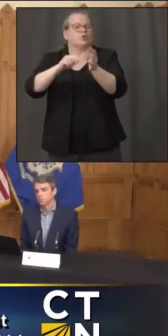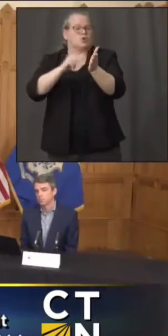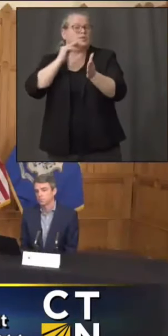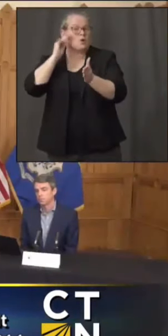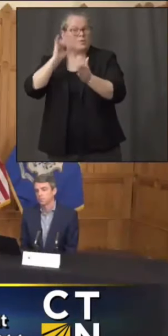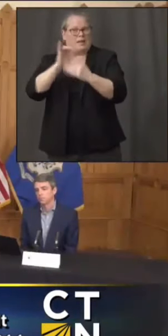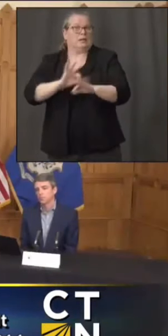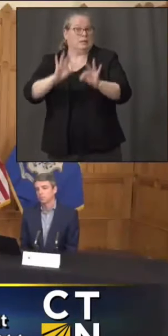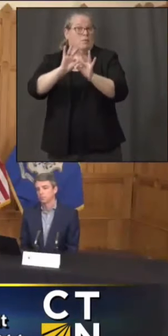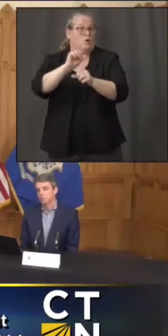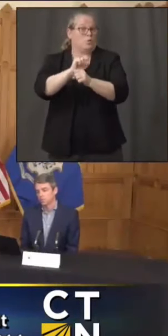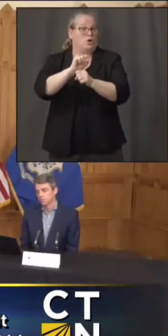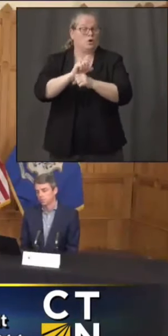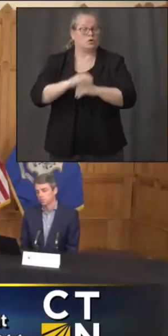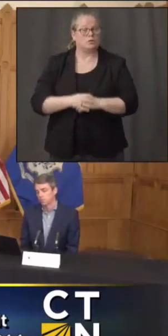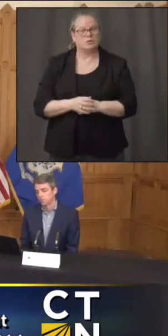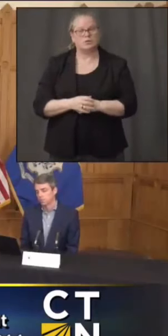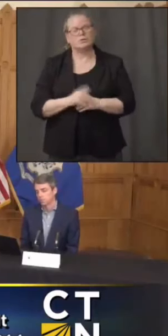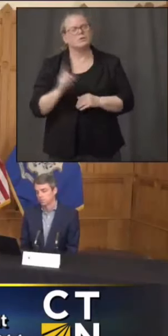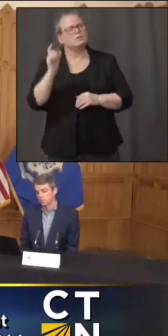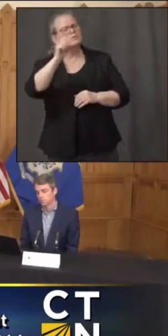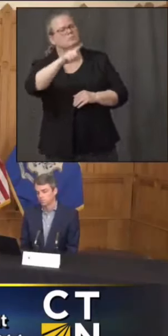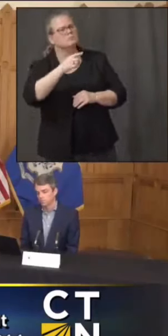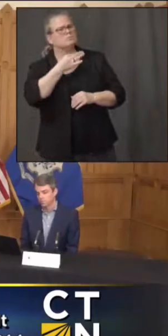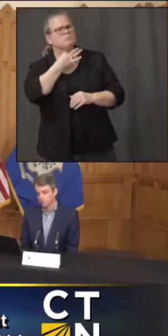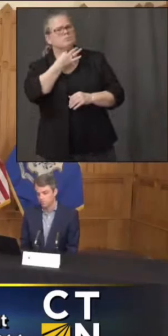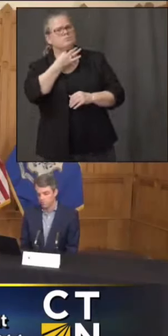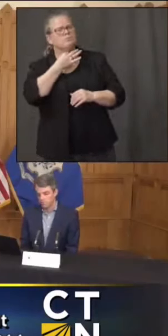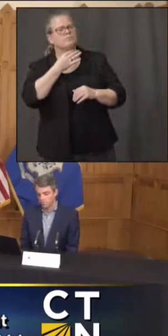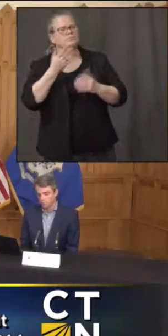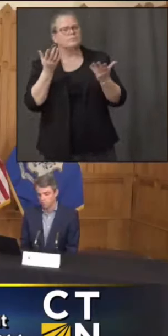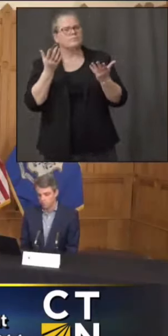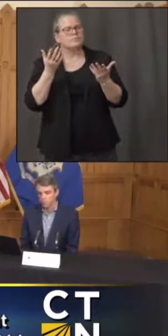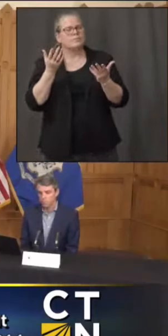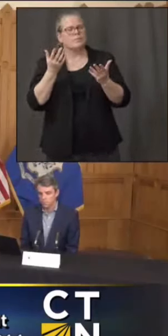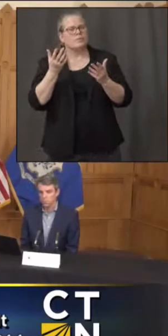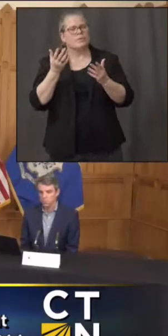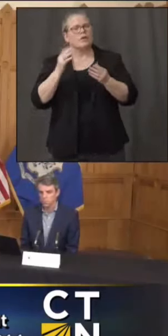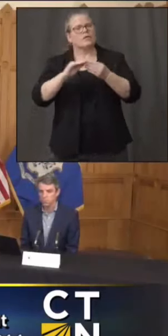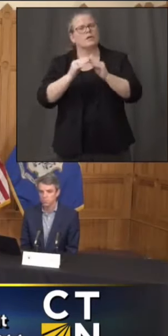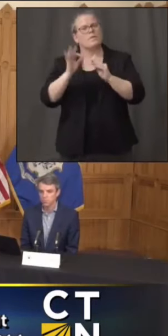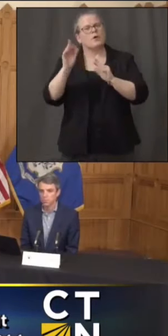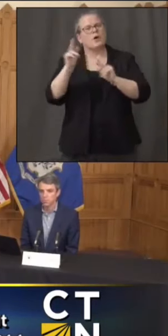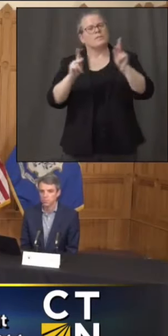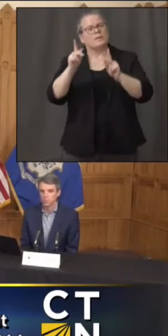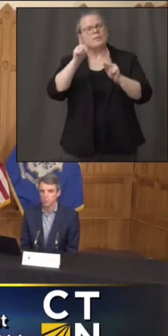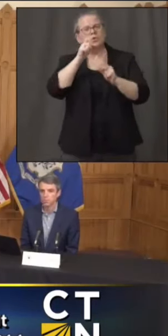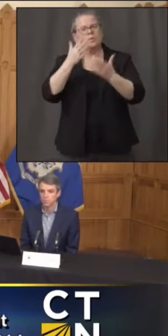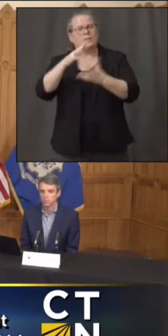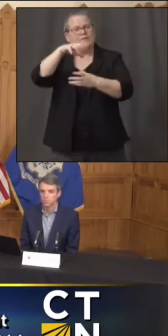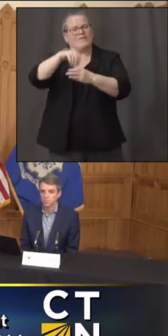Thanks. Do we have a ballpark figure on the number of tracers who may be involved?